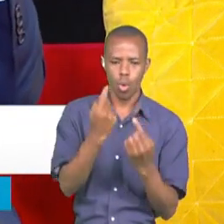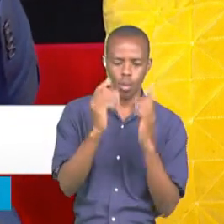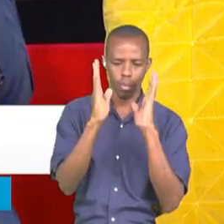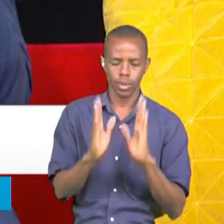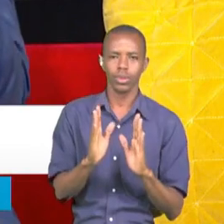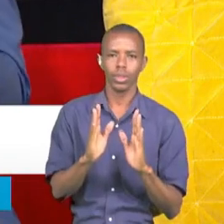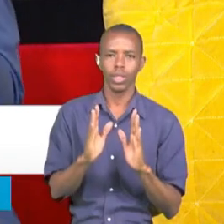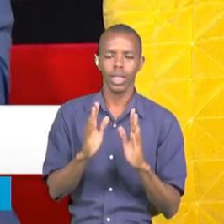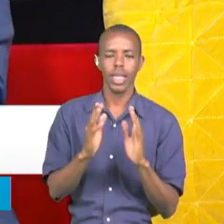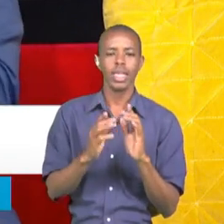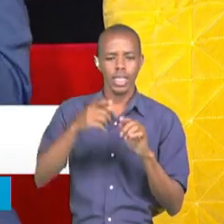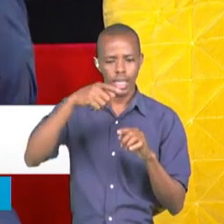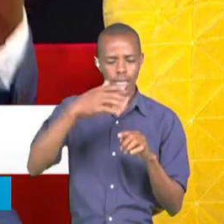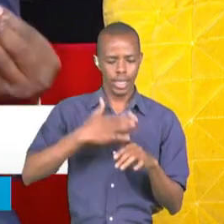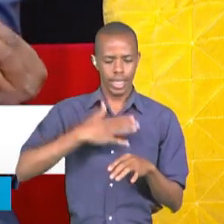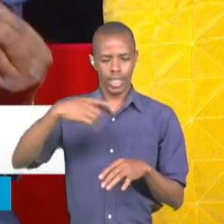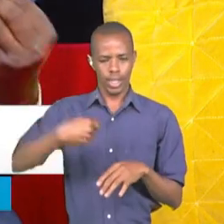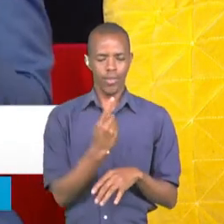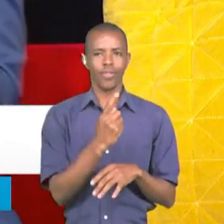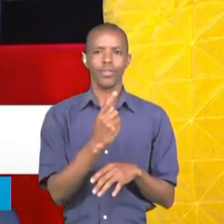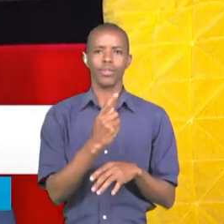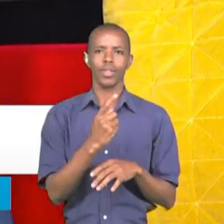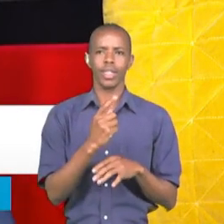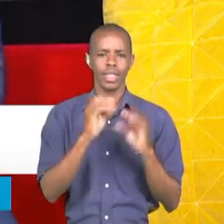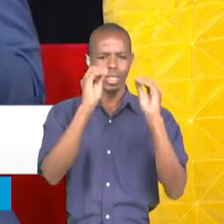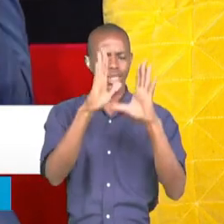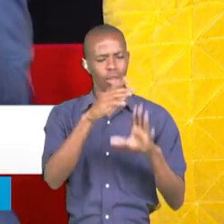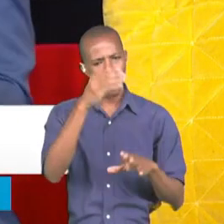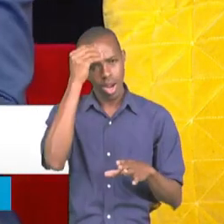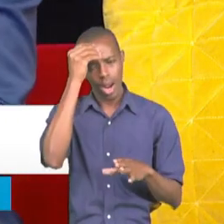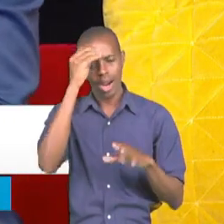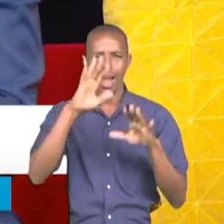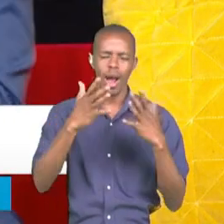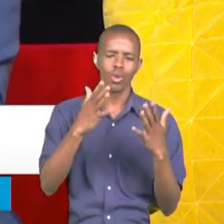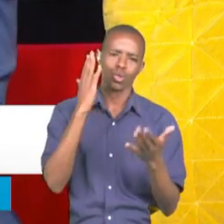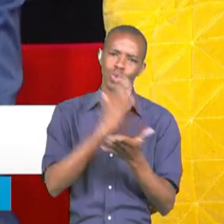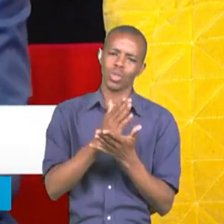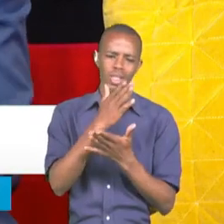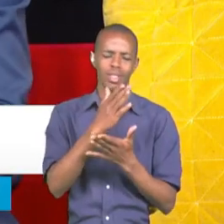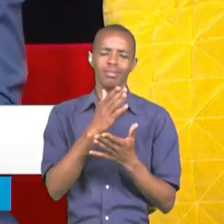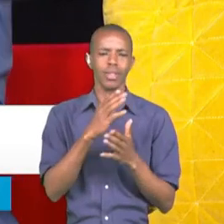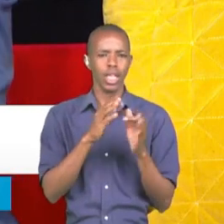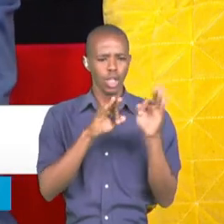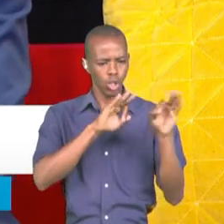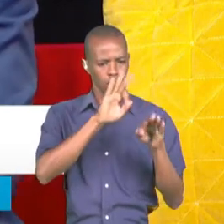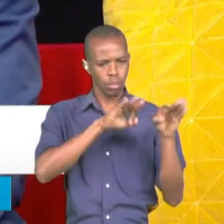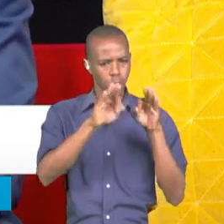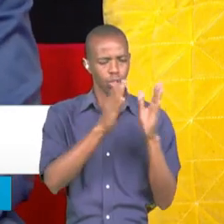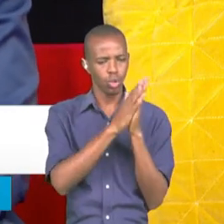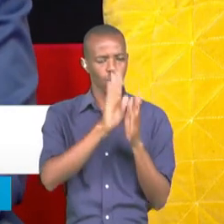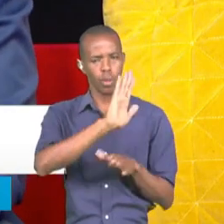say, self-taught chef. Yeah. Who was your teacher? How did you learn? Like, it's crazy. So, tell us your story. How was it? How did you start,